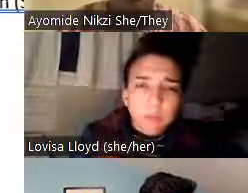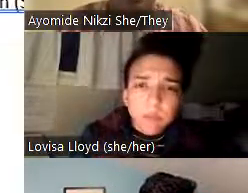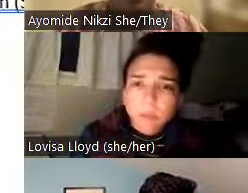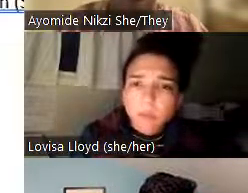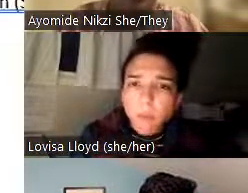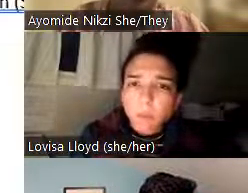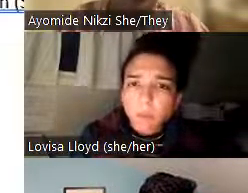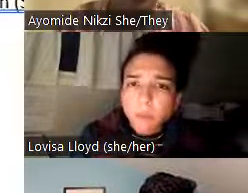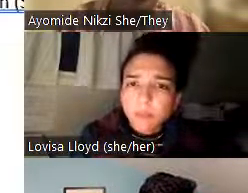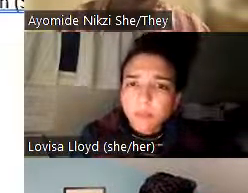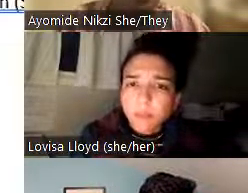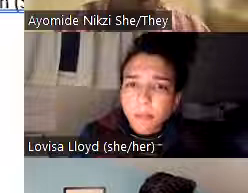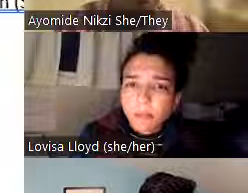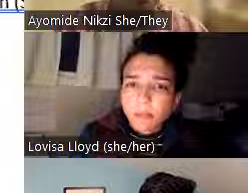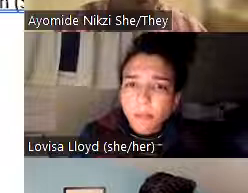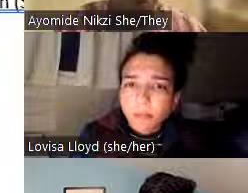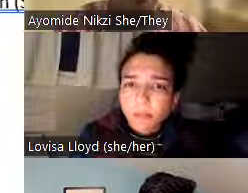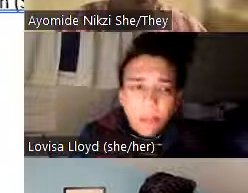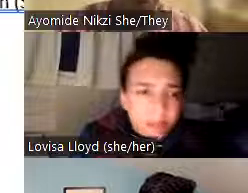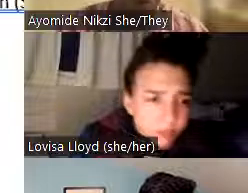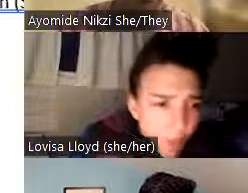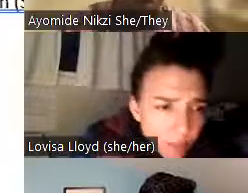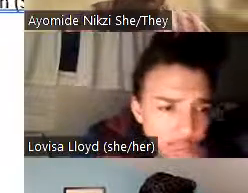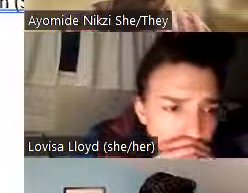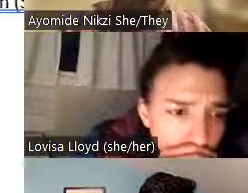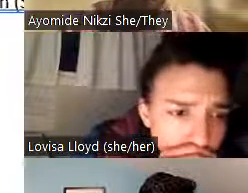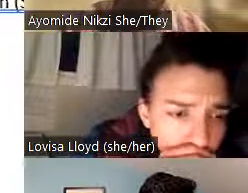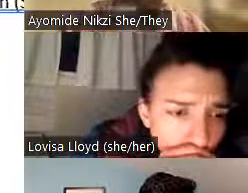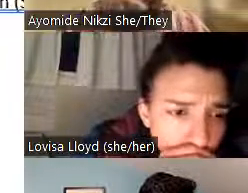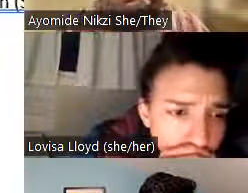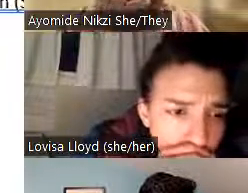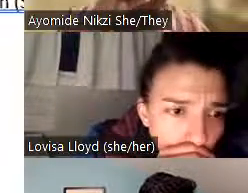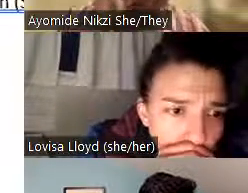to, or I just am curious of